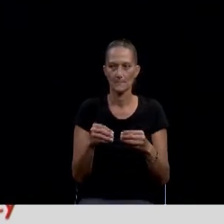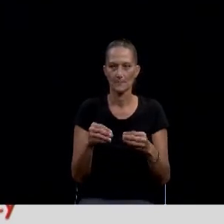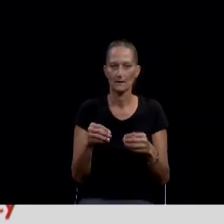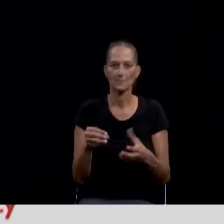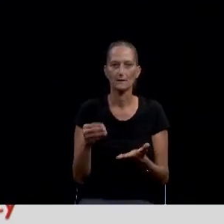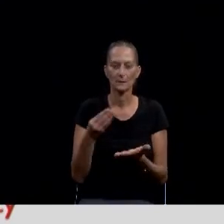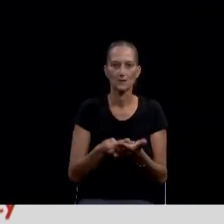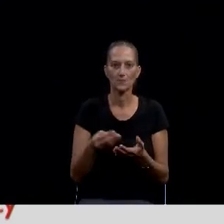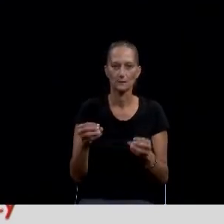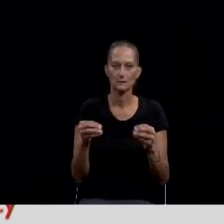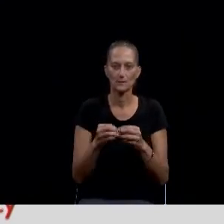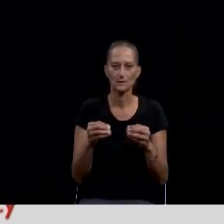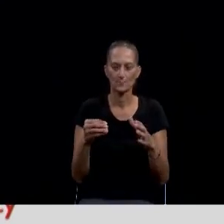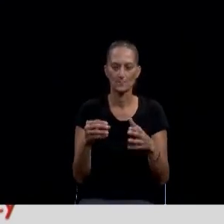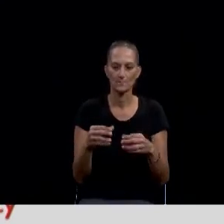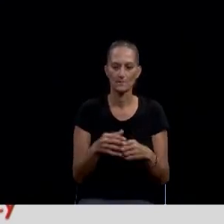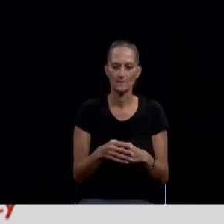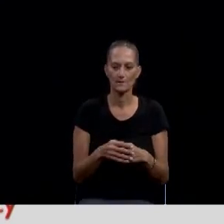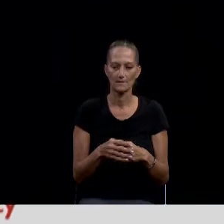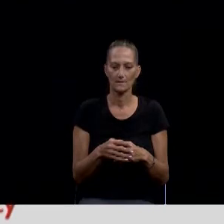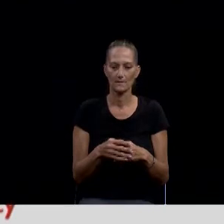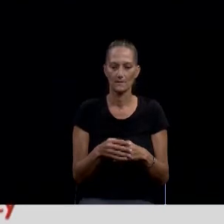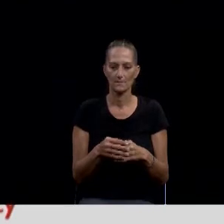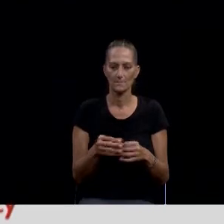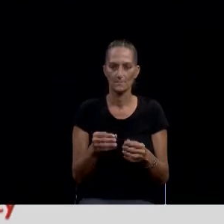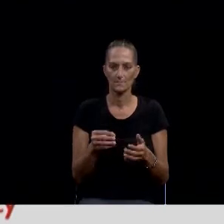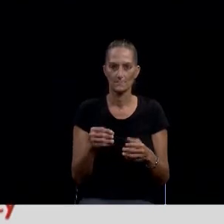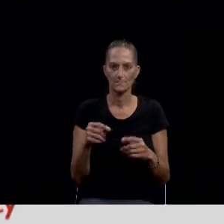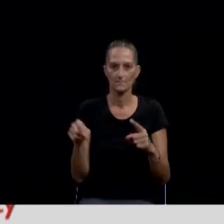it's a top priority and we're working hard to keep it in the project.